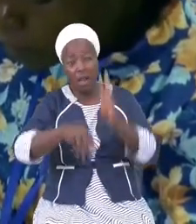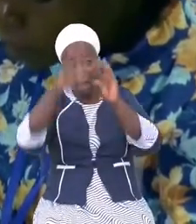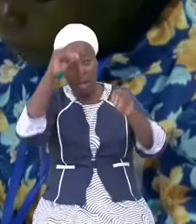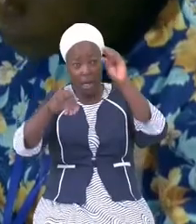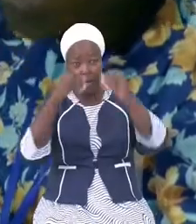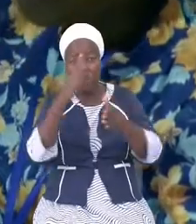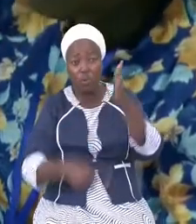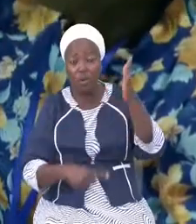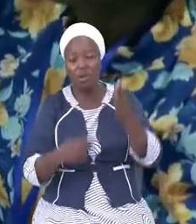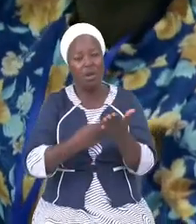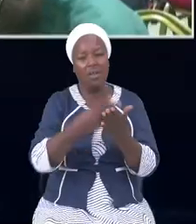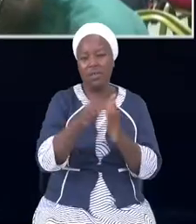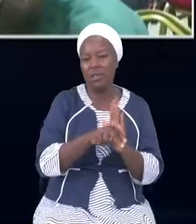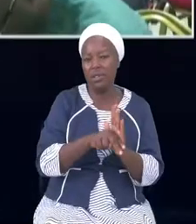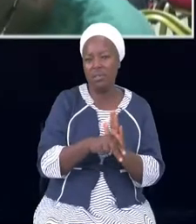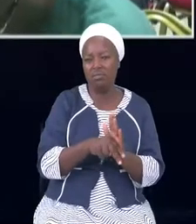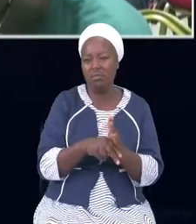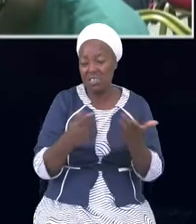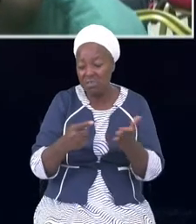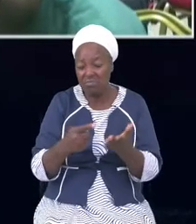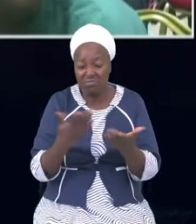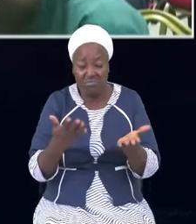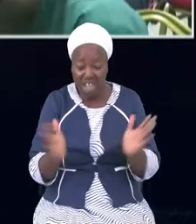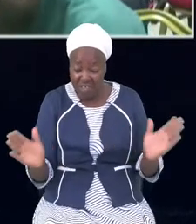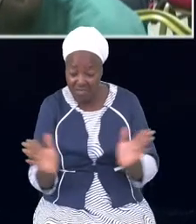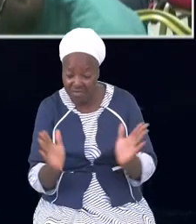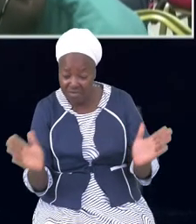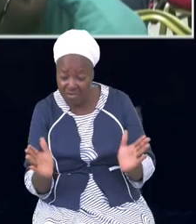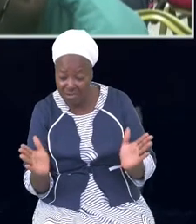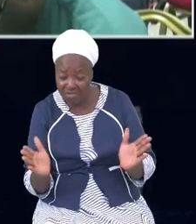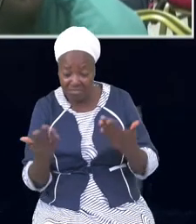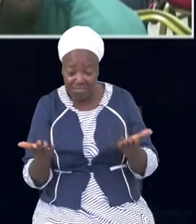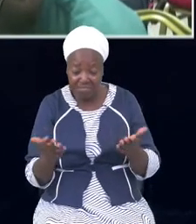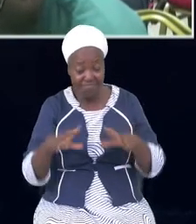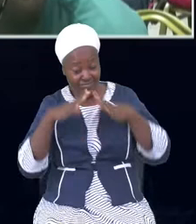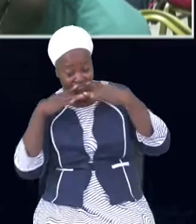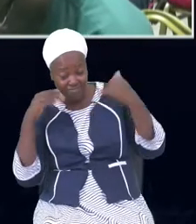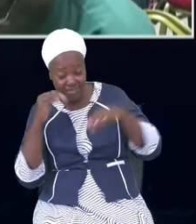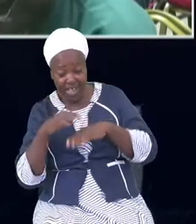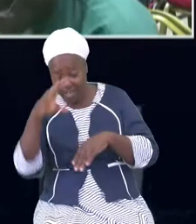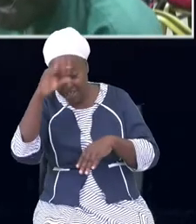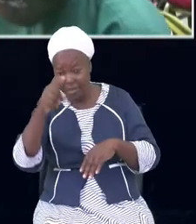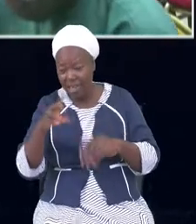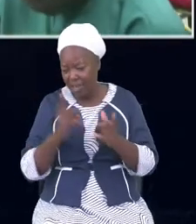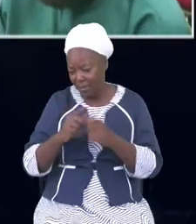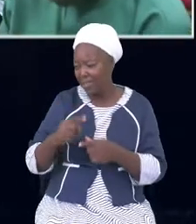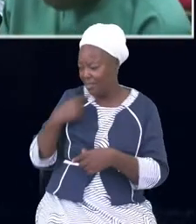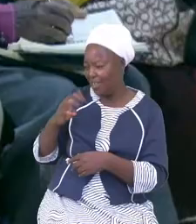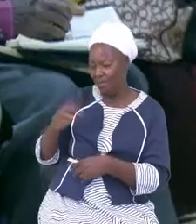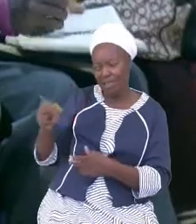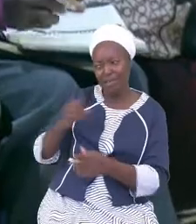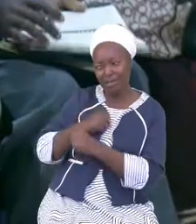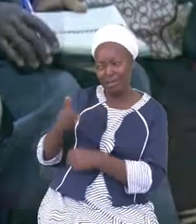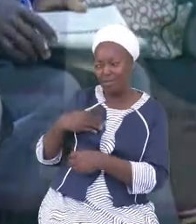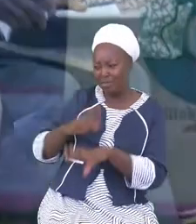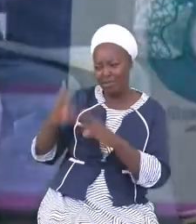righteousness. Pat him at the back. The wicked man smile at him and tell him, you know, God